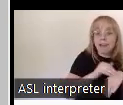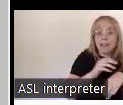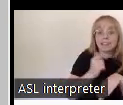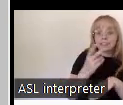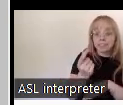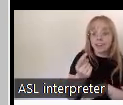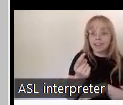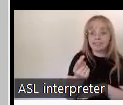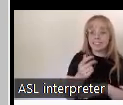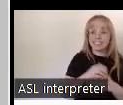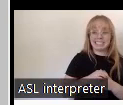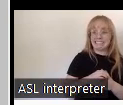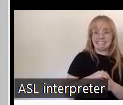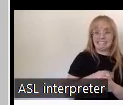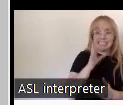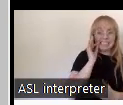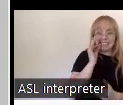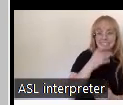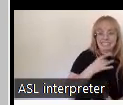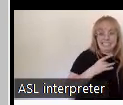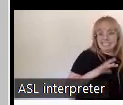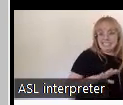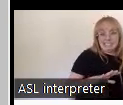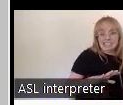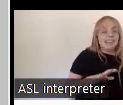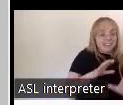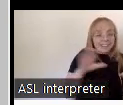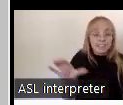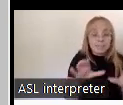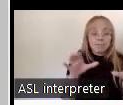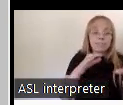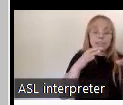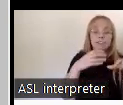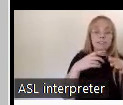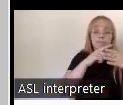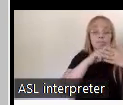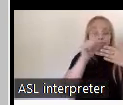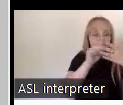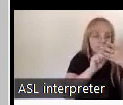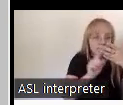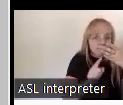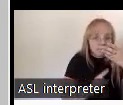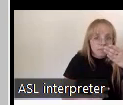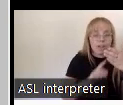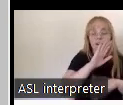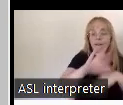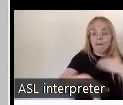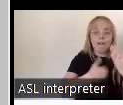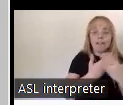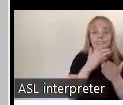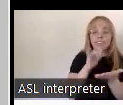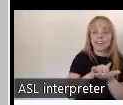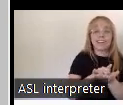but I'm really not a cat person. There's an entire activity to explore all of that. And in fact, make it